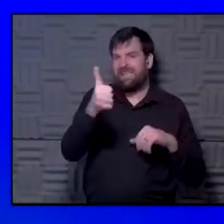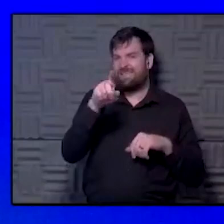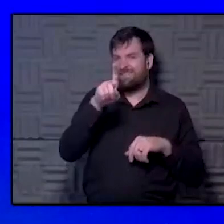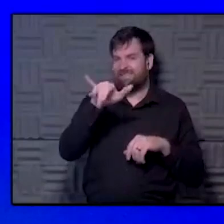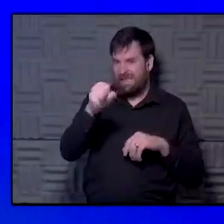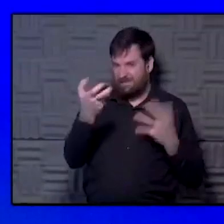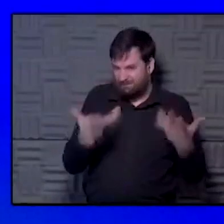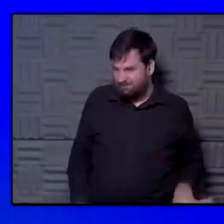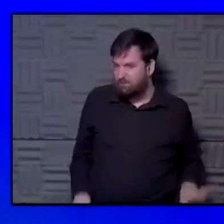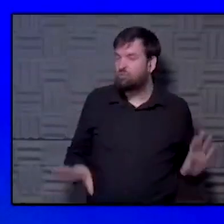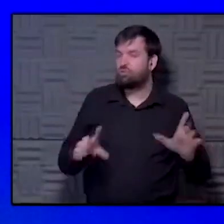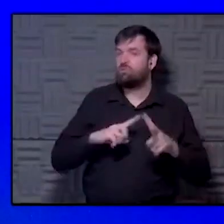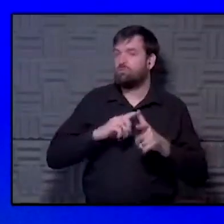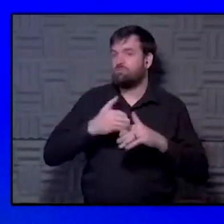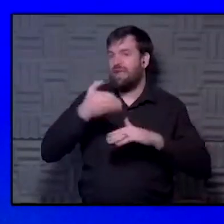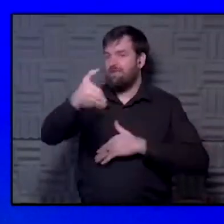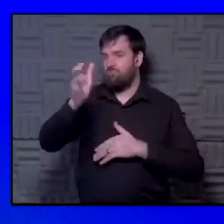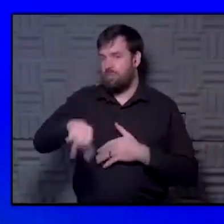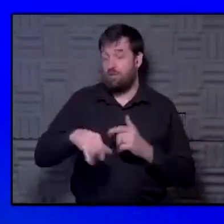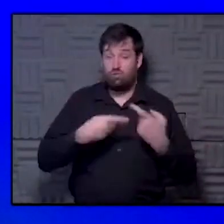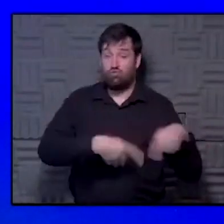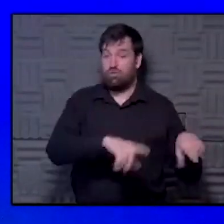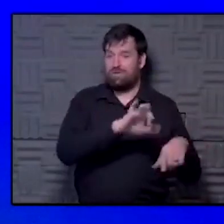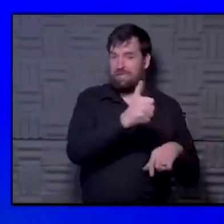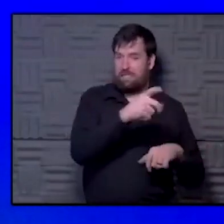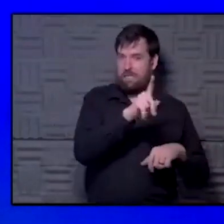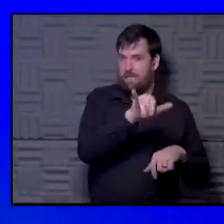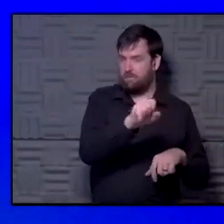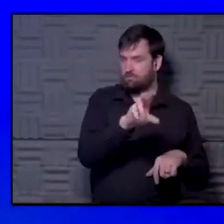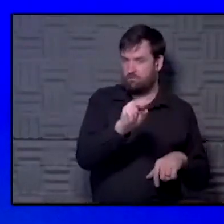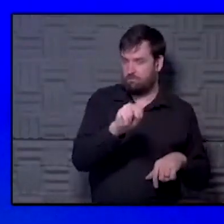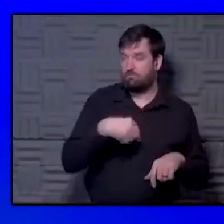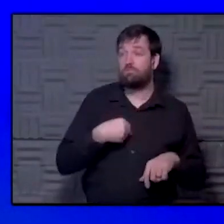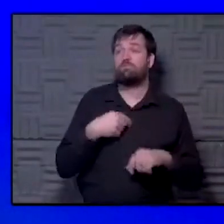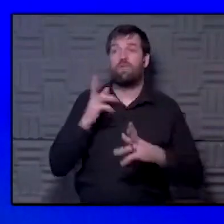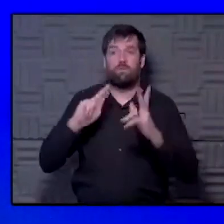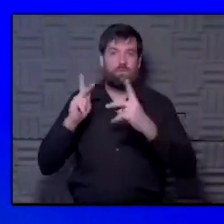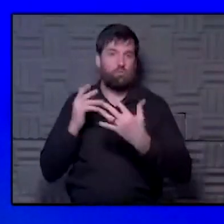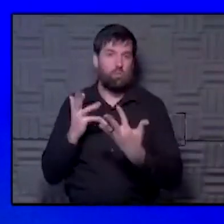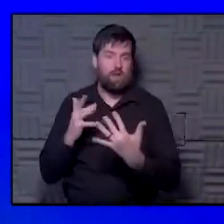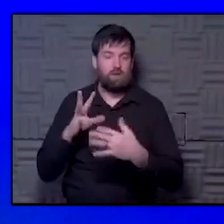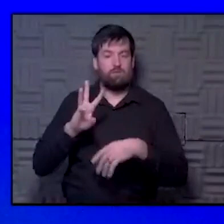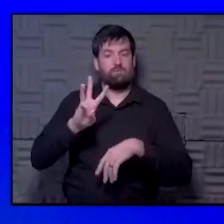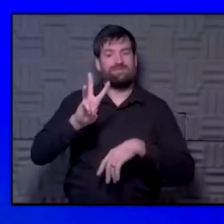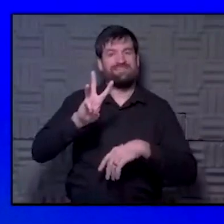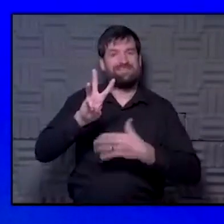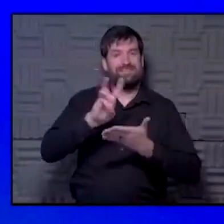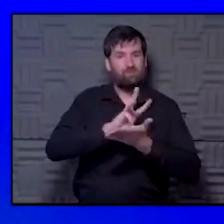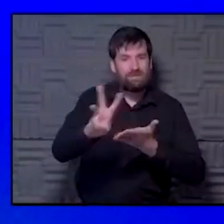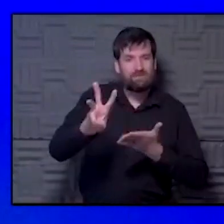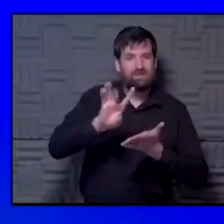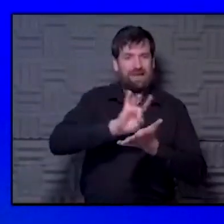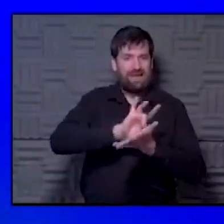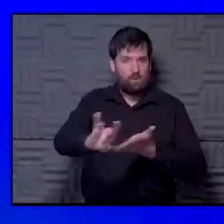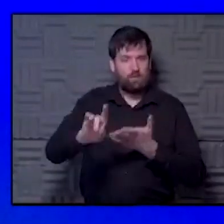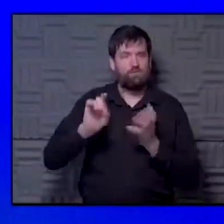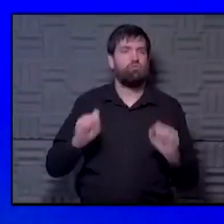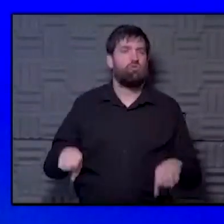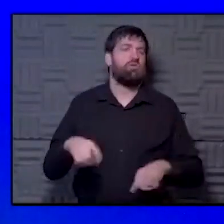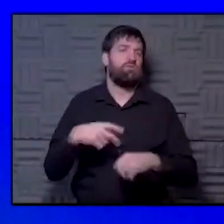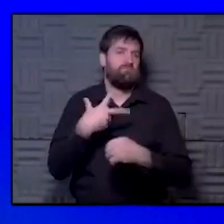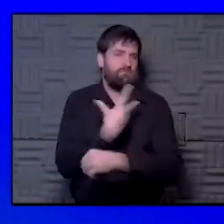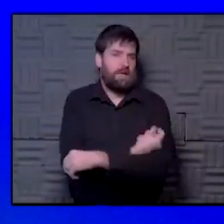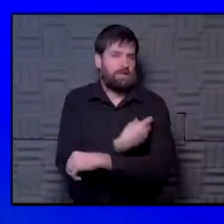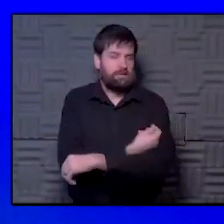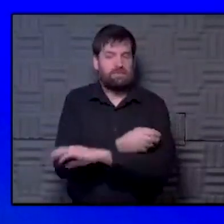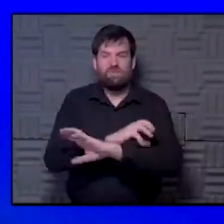when we were giving vaccination here at the health system, we had people wait for 6 or 8 weeks just so that we could vaccinate people who don't